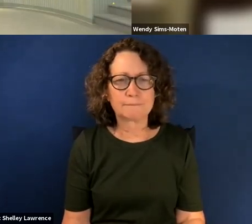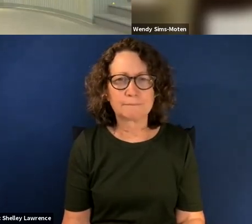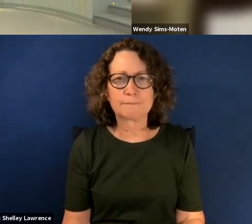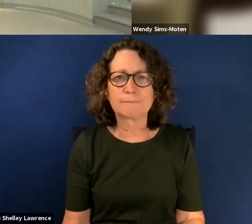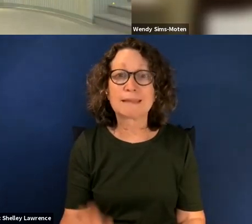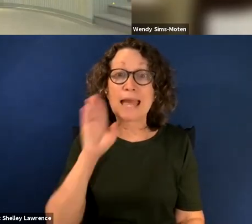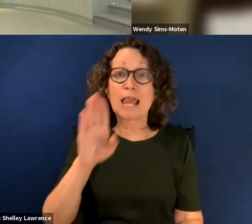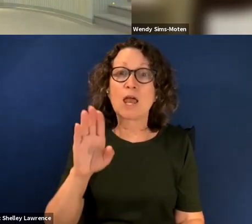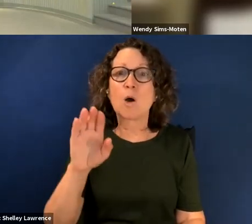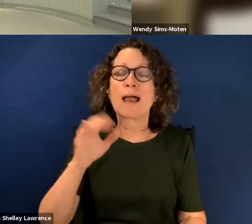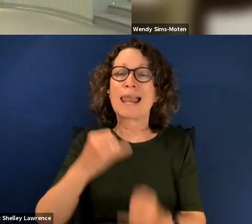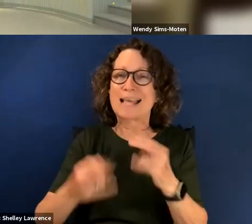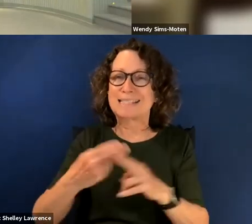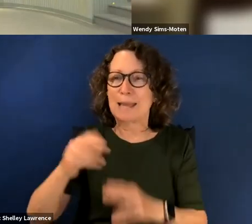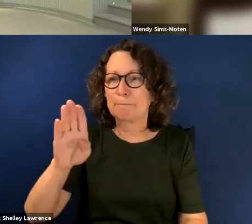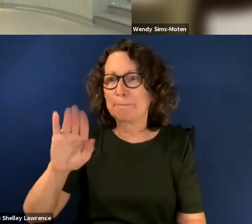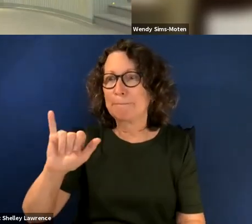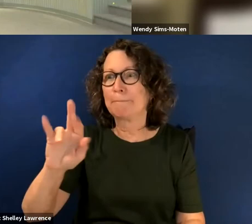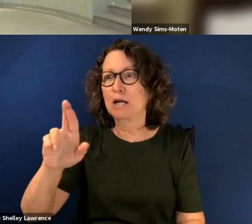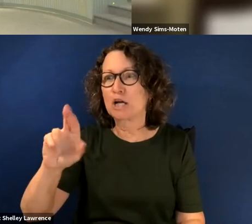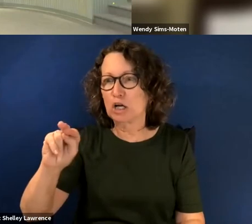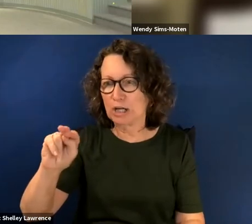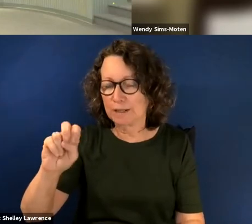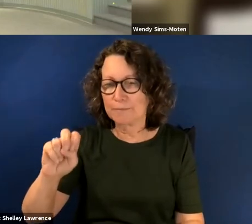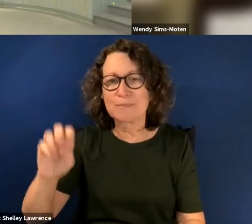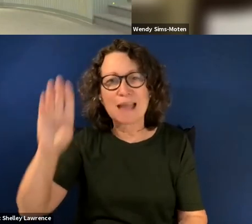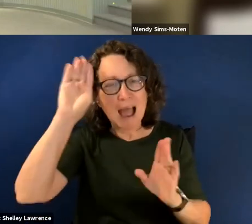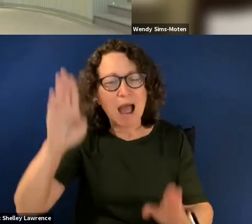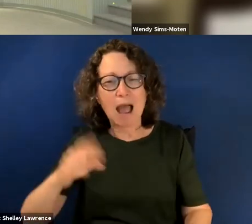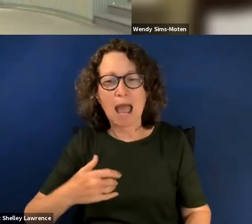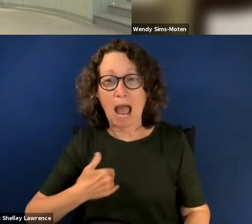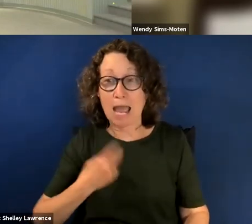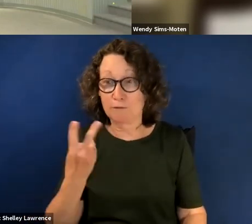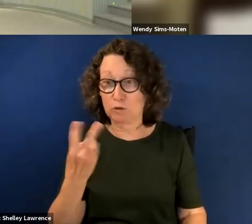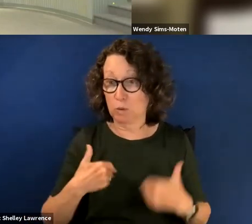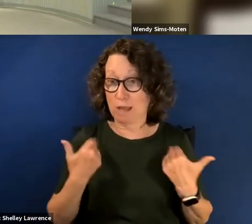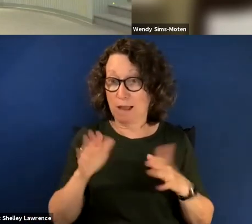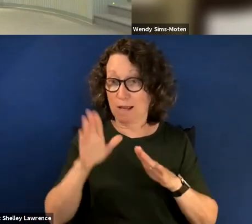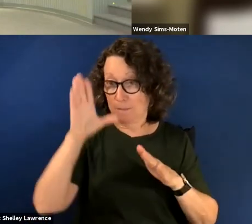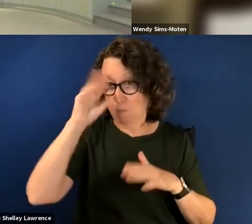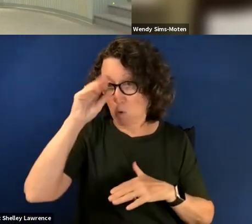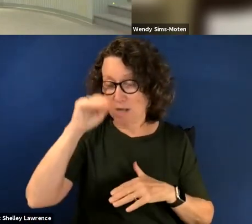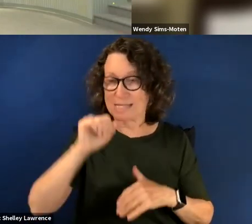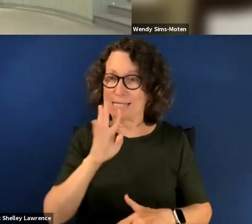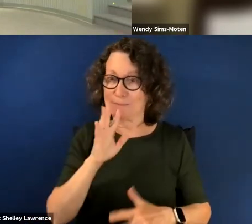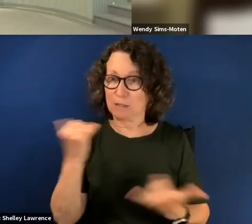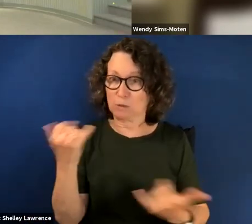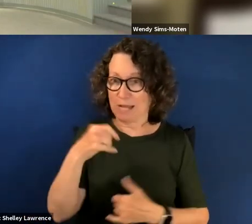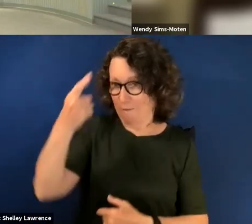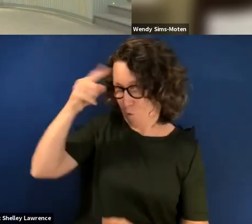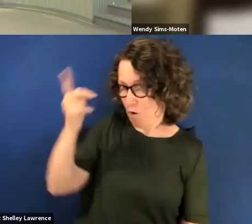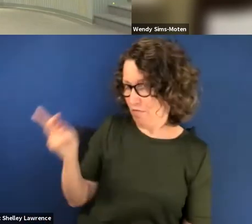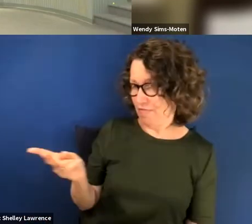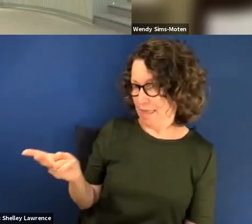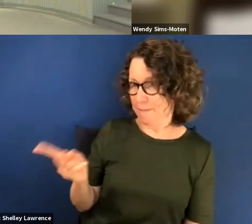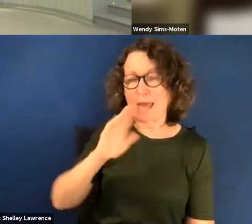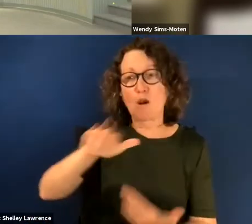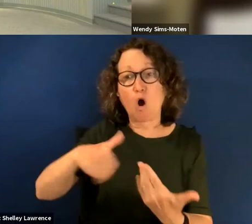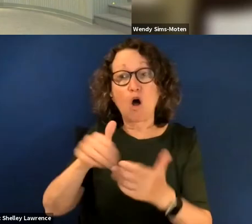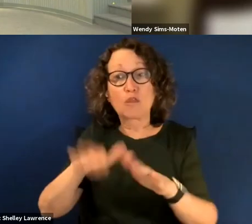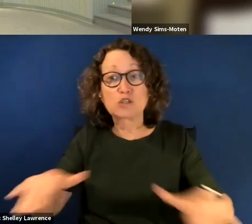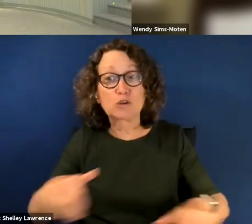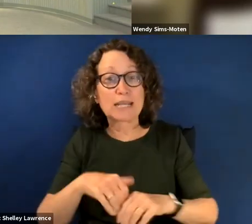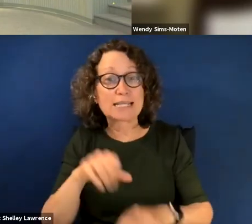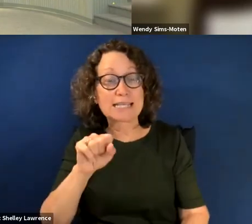Hello, can you hear me? Yes, go ahead. I'm the mother of two young boys, and I speak today for them and for all the children of